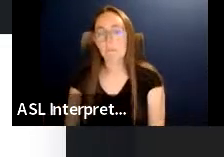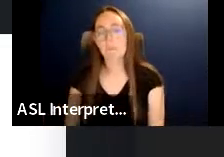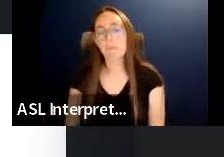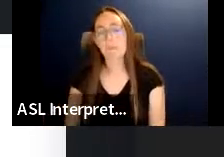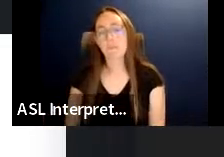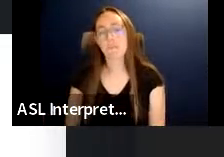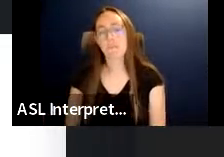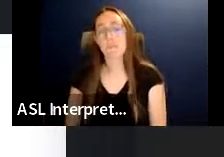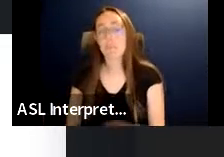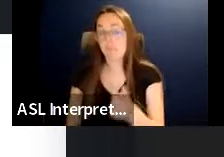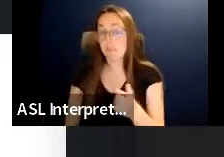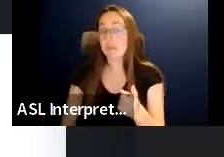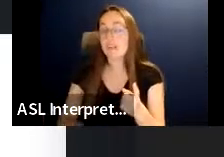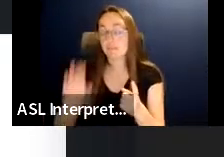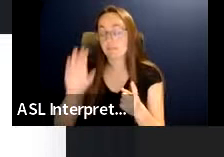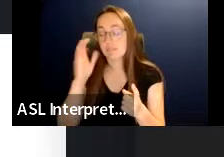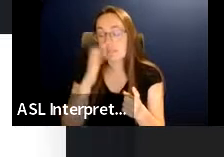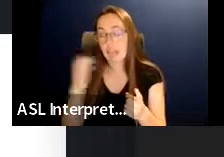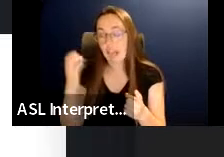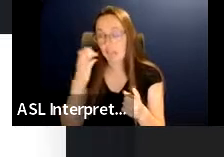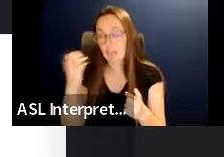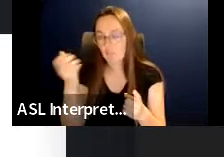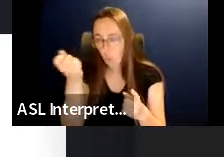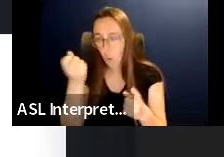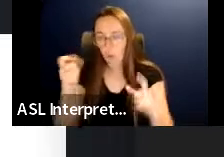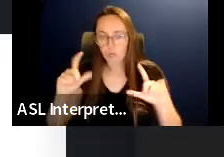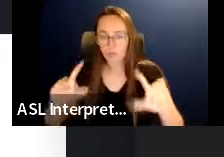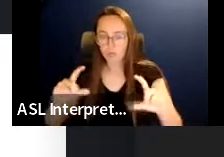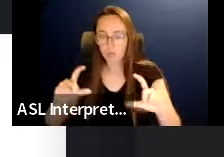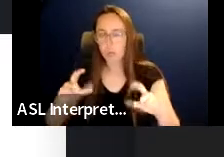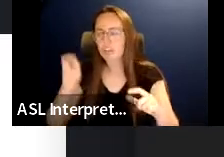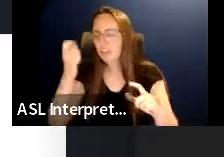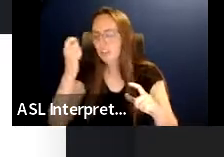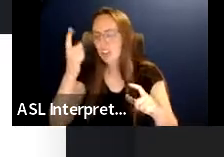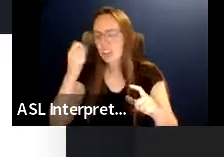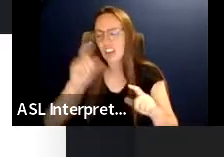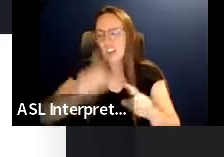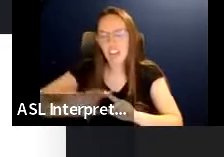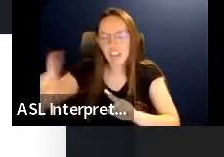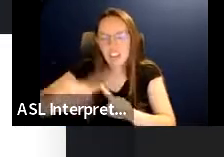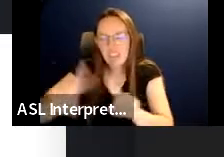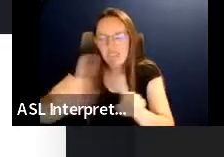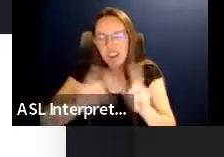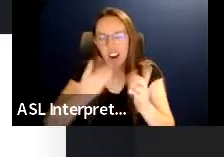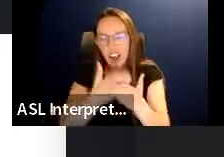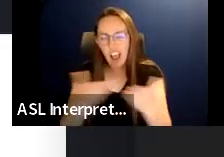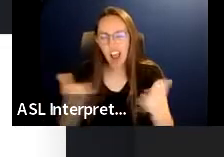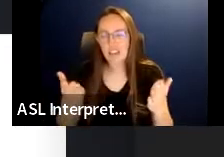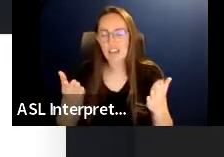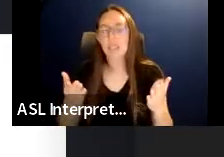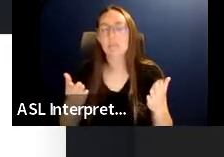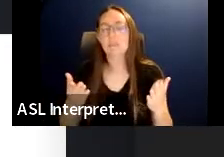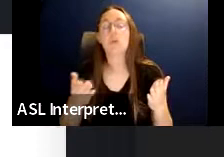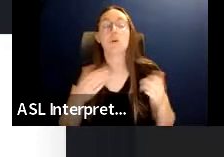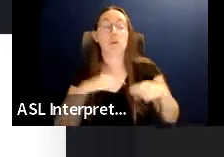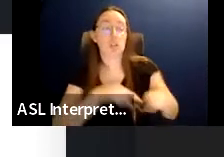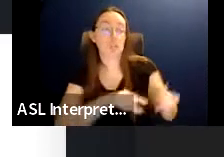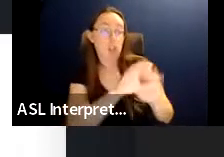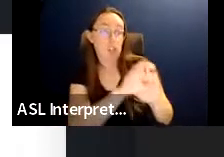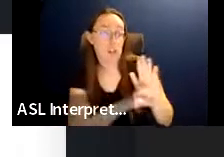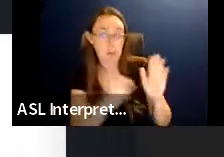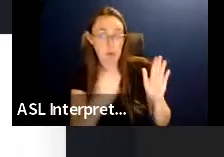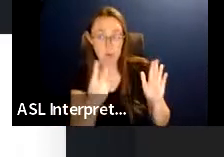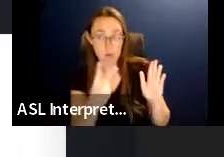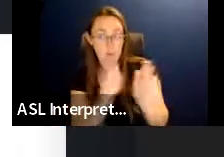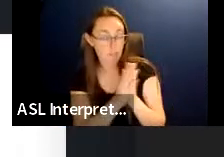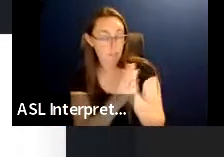Here's that cell phone holder. So all of these different items in chapter 12 in the book, you scan the QR code and it goes right to the